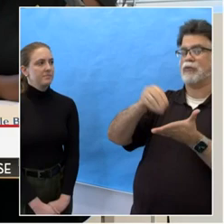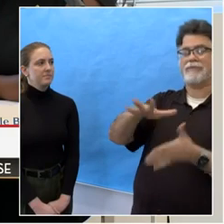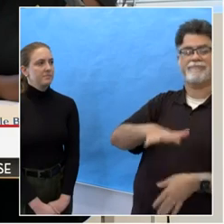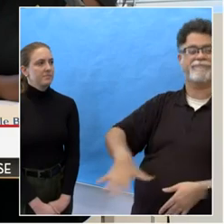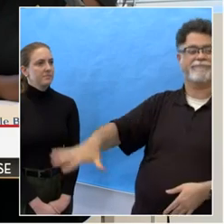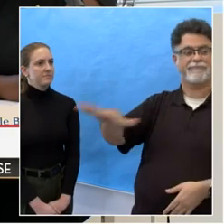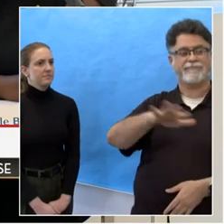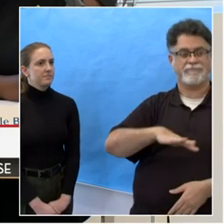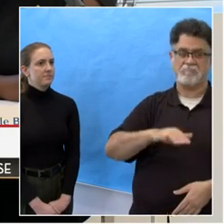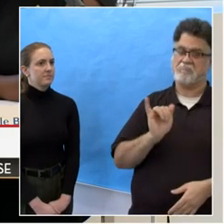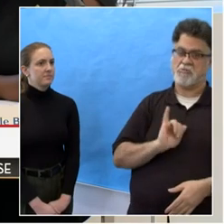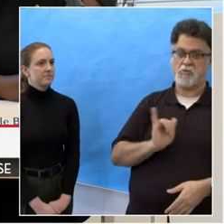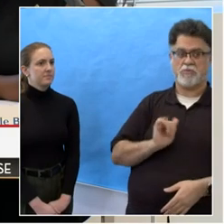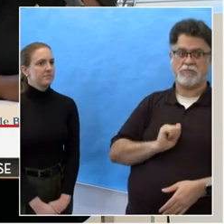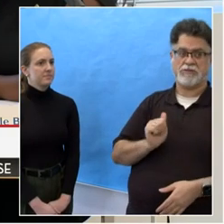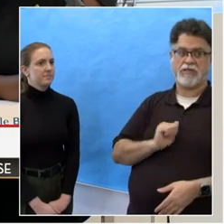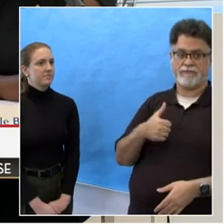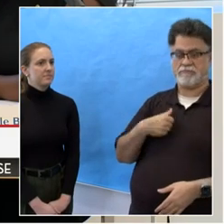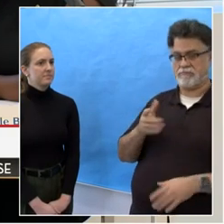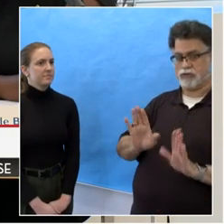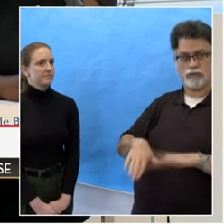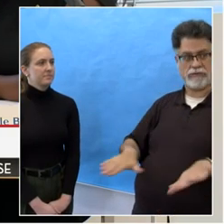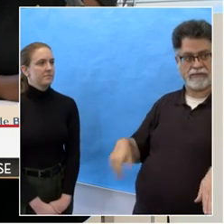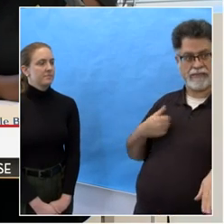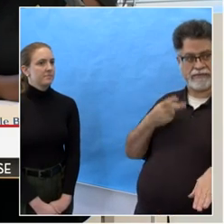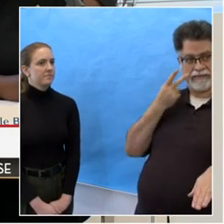immigrants who moved from Taipei to DC,